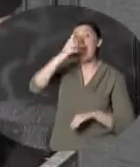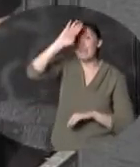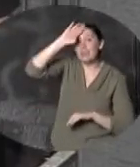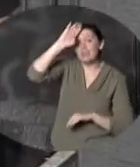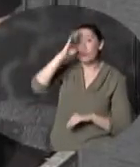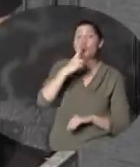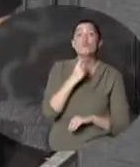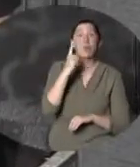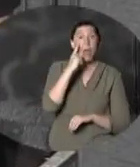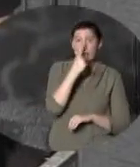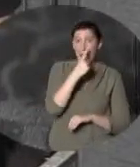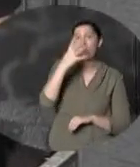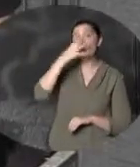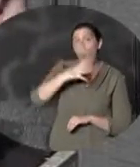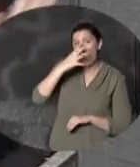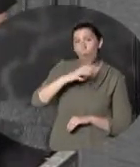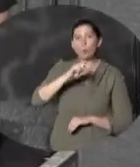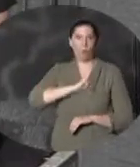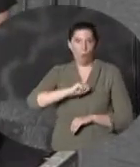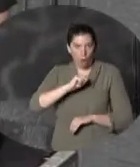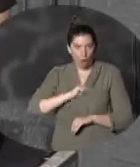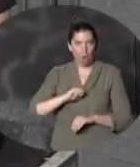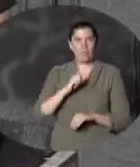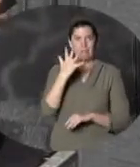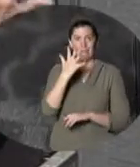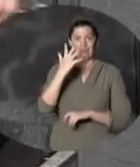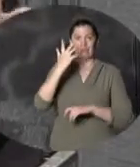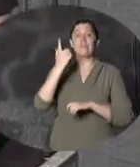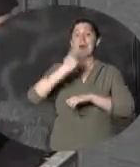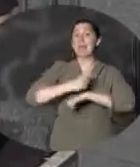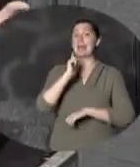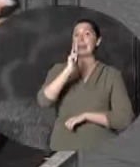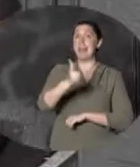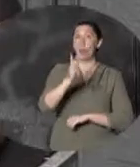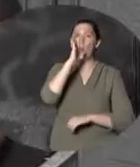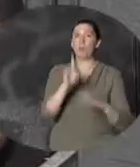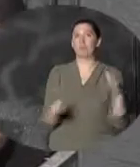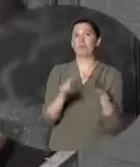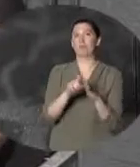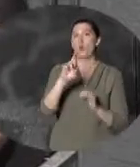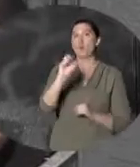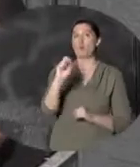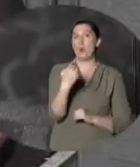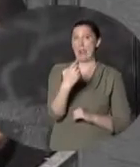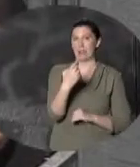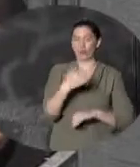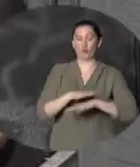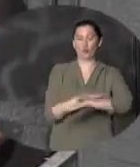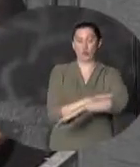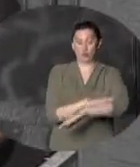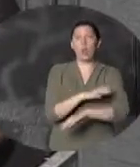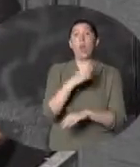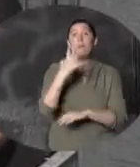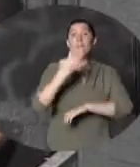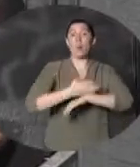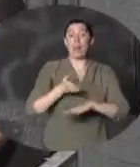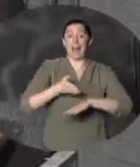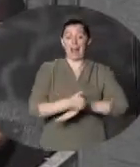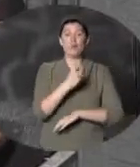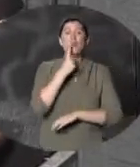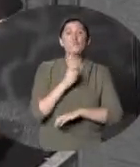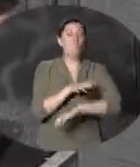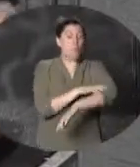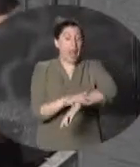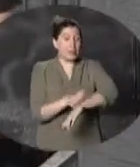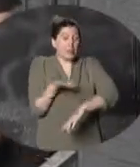red eyes, runny nose, cough, 5 days later a rash, and for up to 4 days after the rash is gone, that person is still